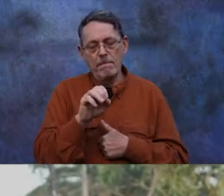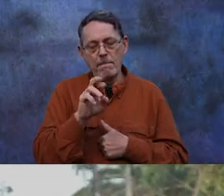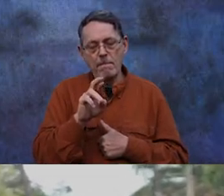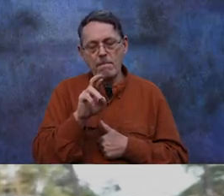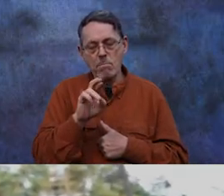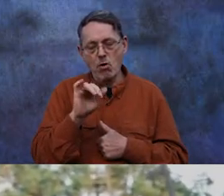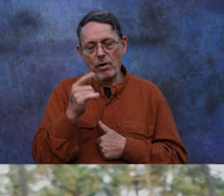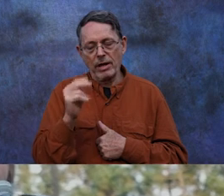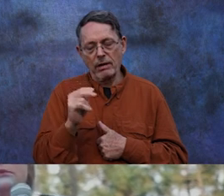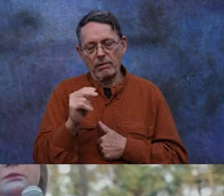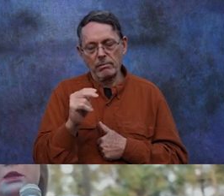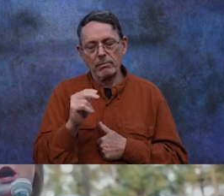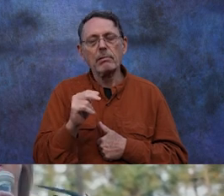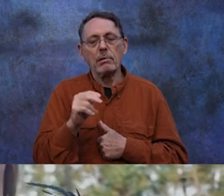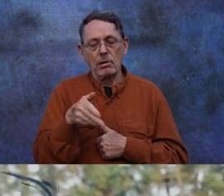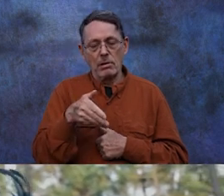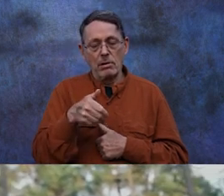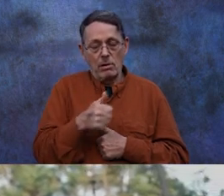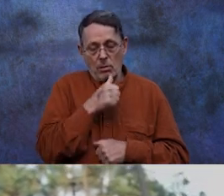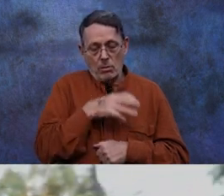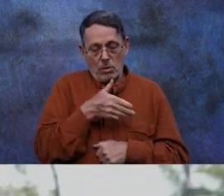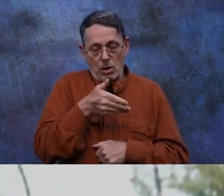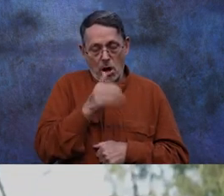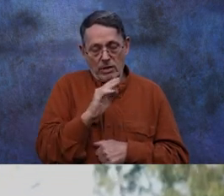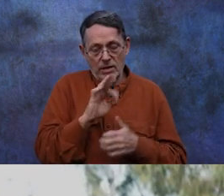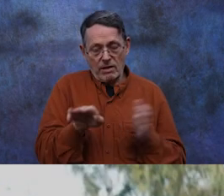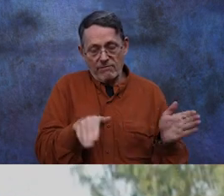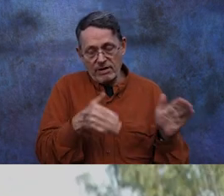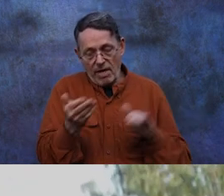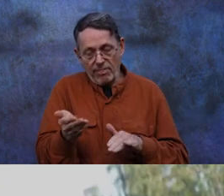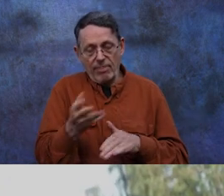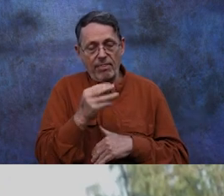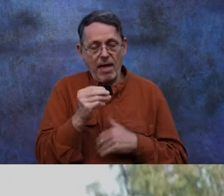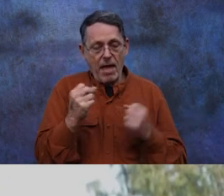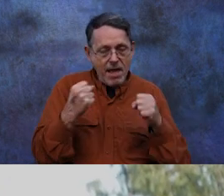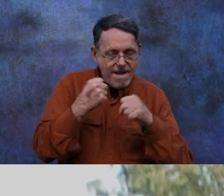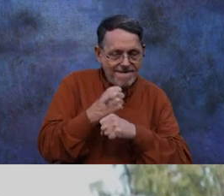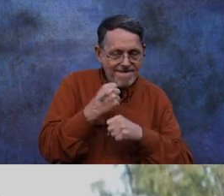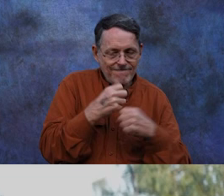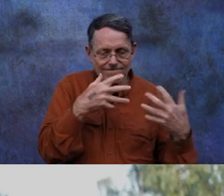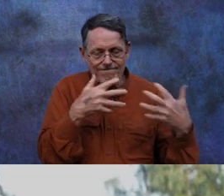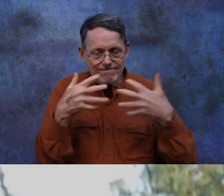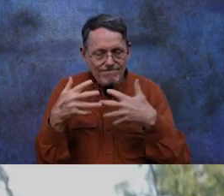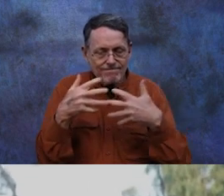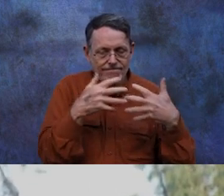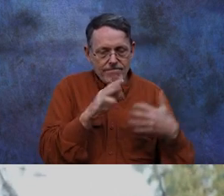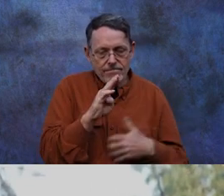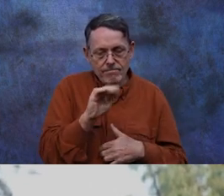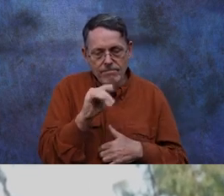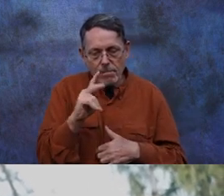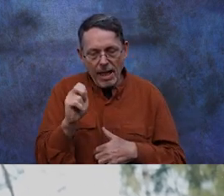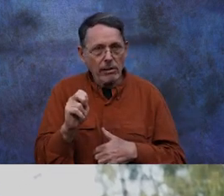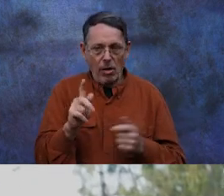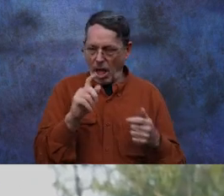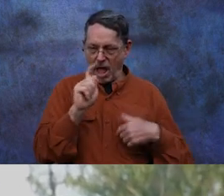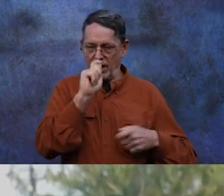goddess of death, goddess of battle. A shapeshifter that